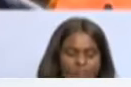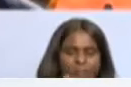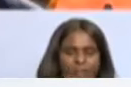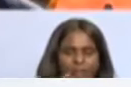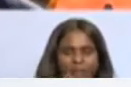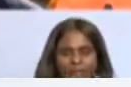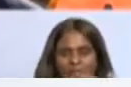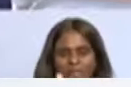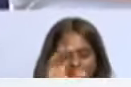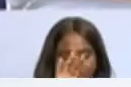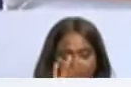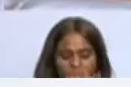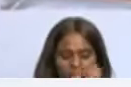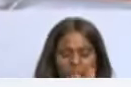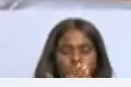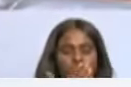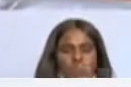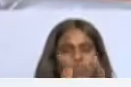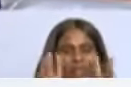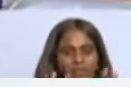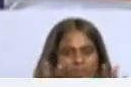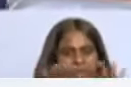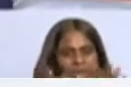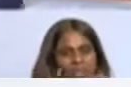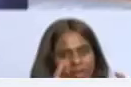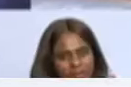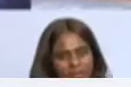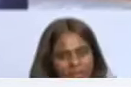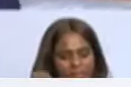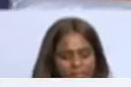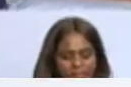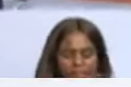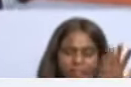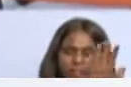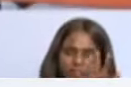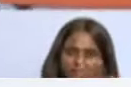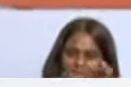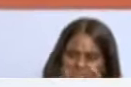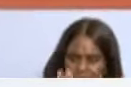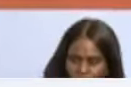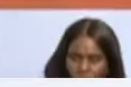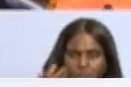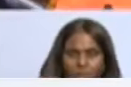become key players in the socio-economic development of their own country.